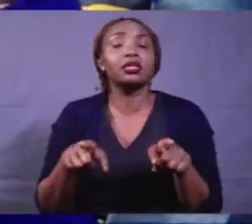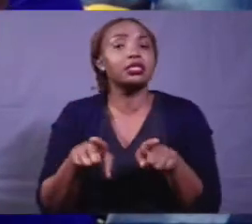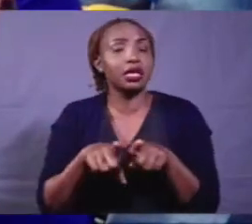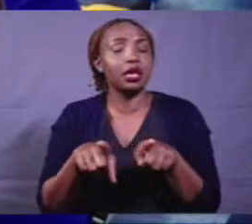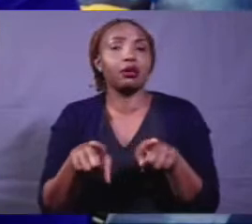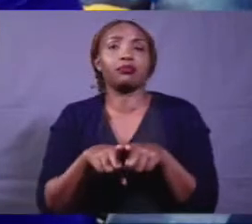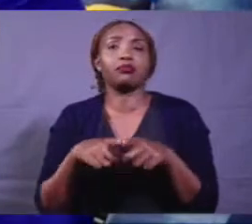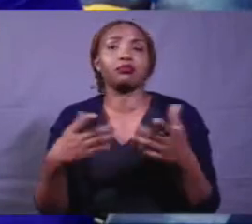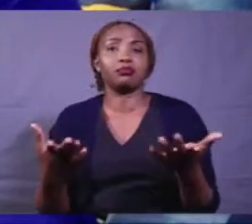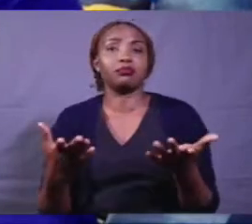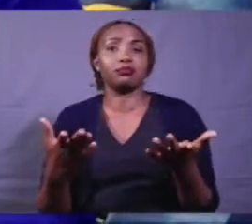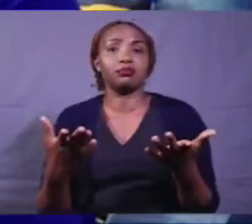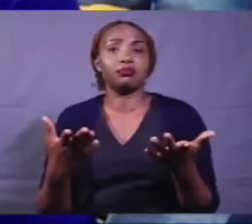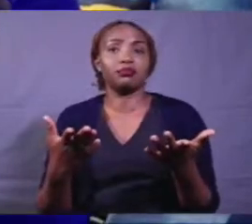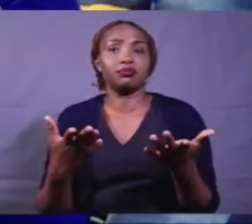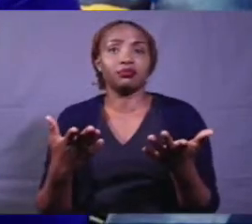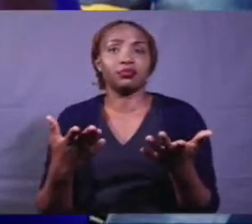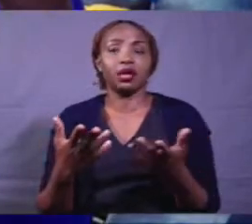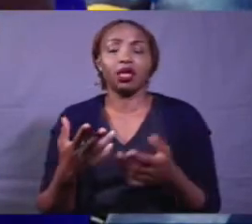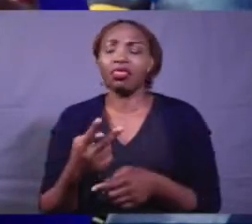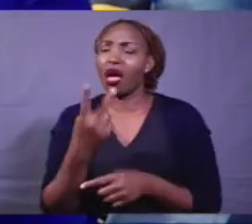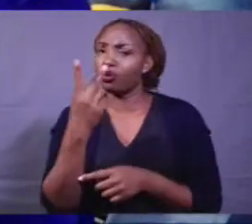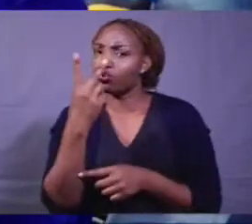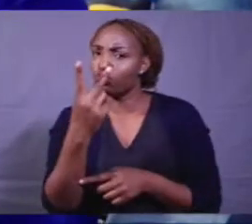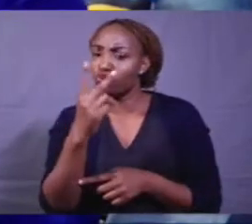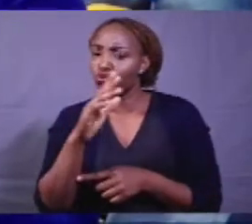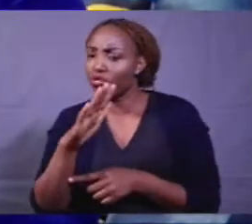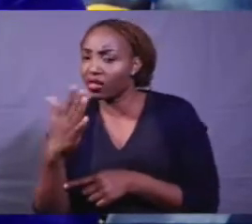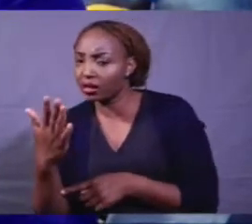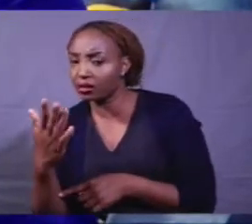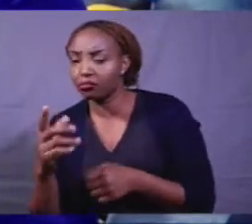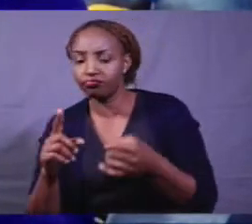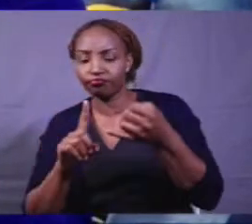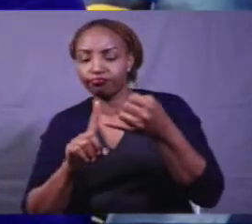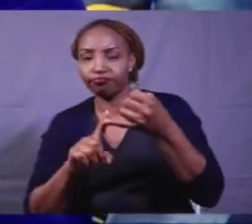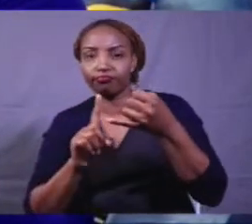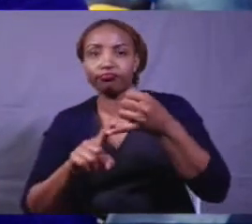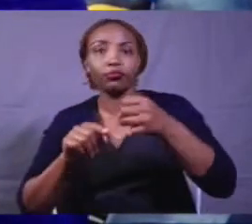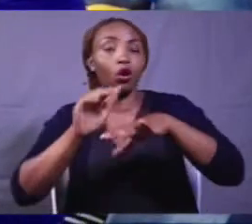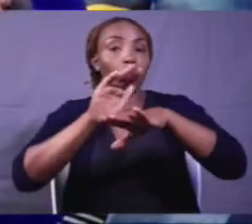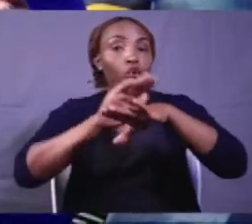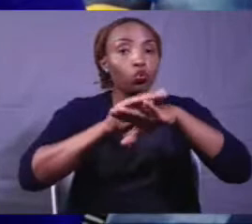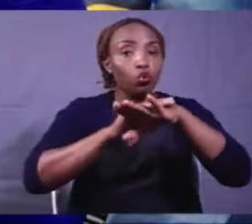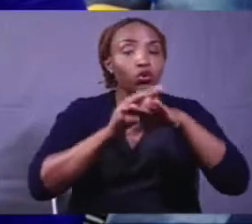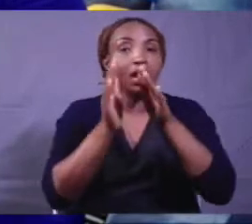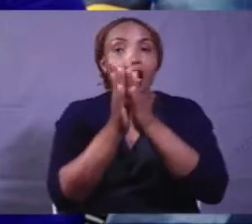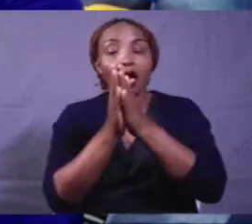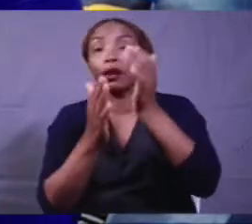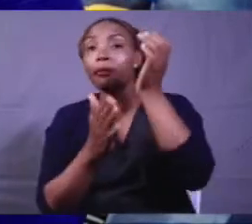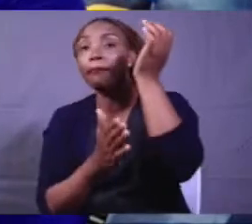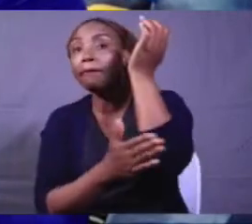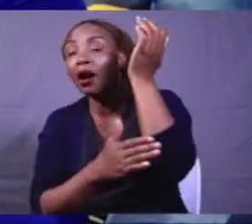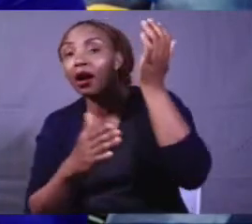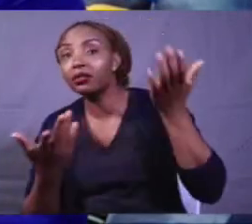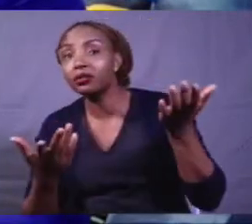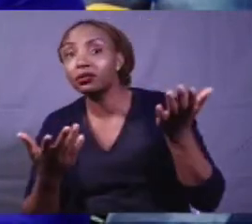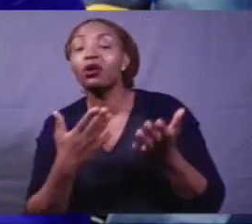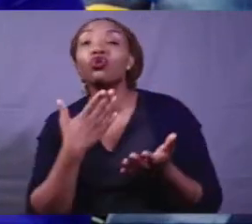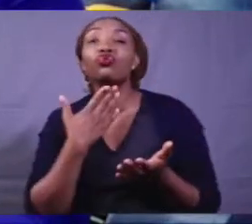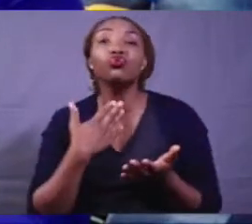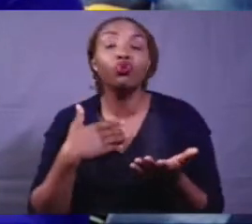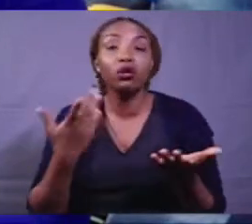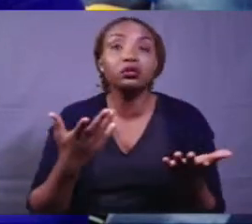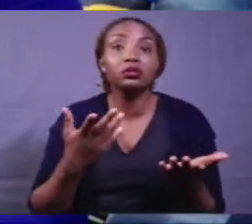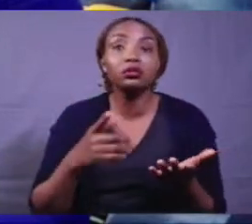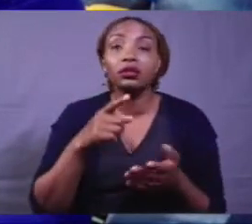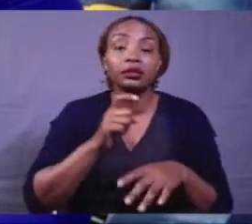not, there are only two sides. There's the good and the bad. So you choose for yourself where you want to go. Even when you go to school, no one tells you that,